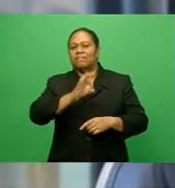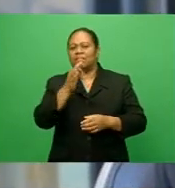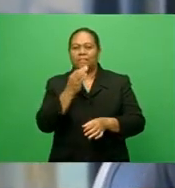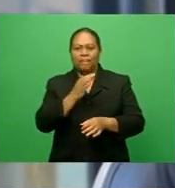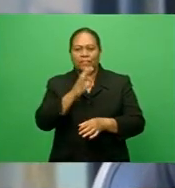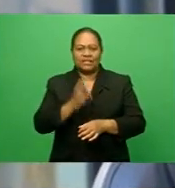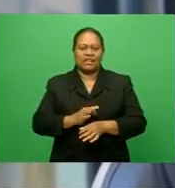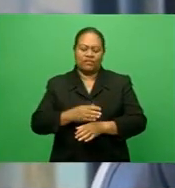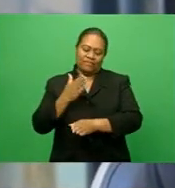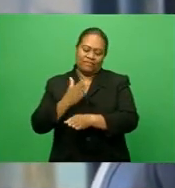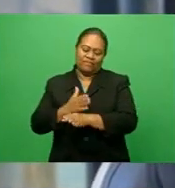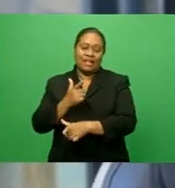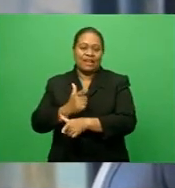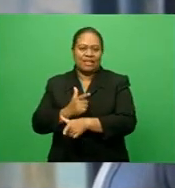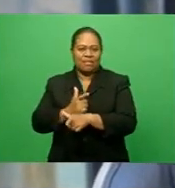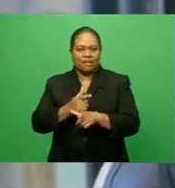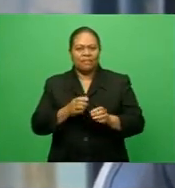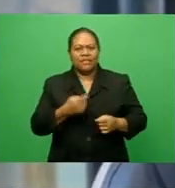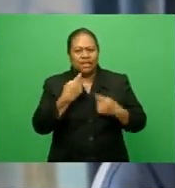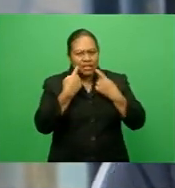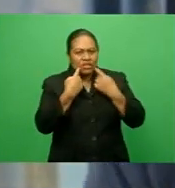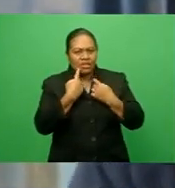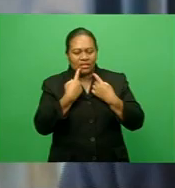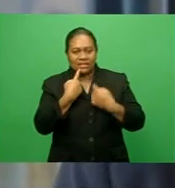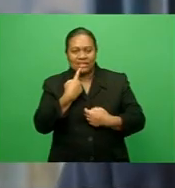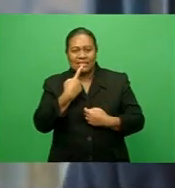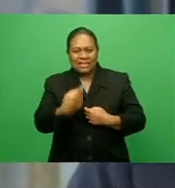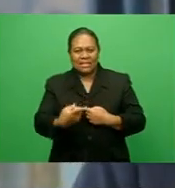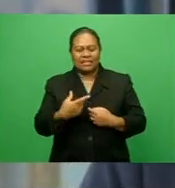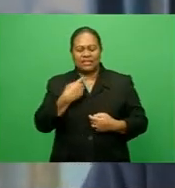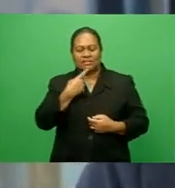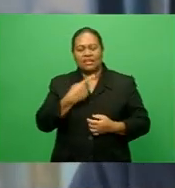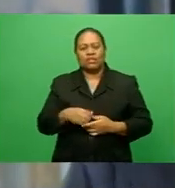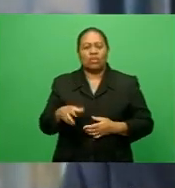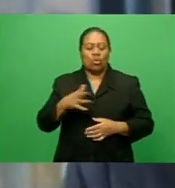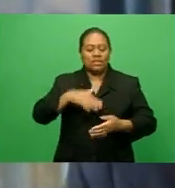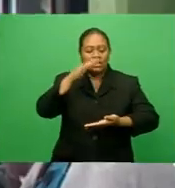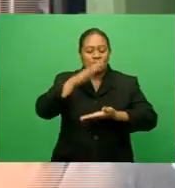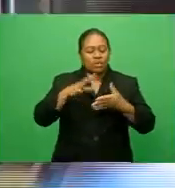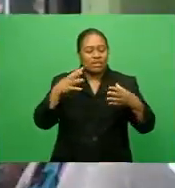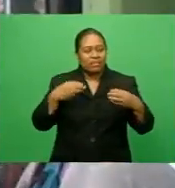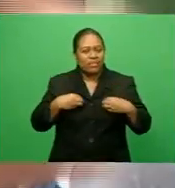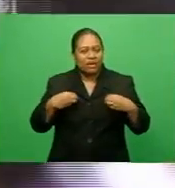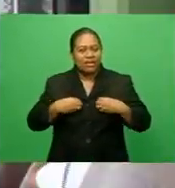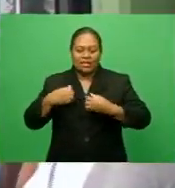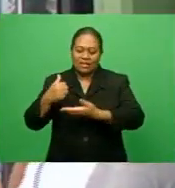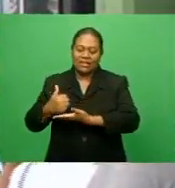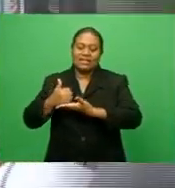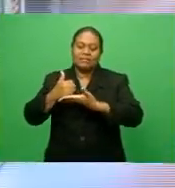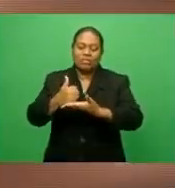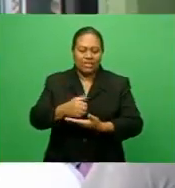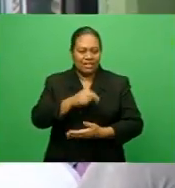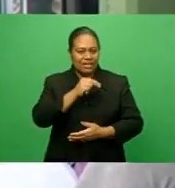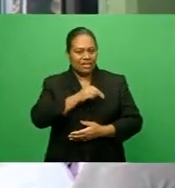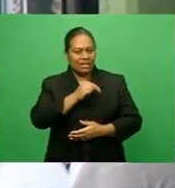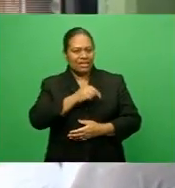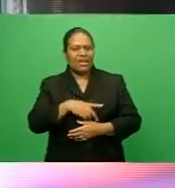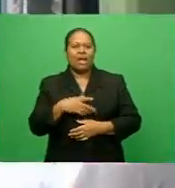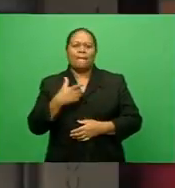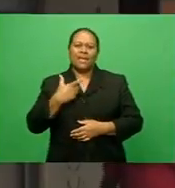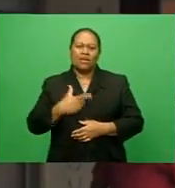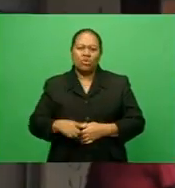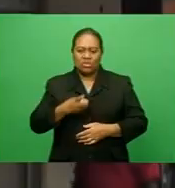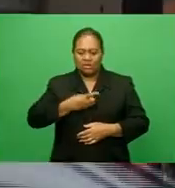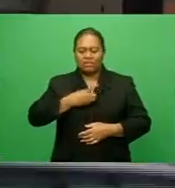market. She says the government remains deeply committed to ensuring that medium and small enterprises have the support they require to generate demand